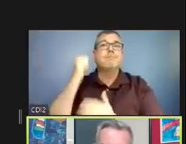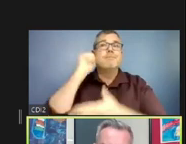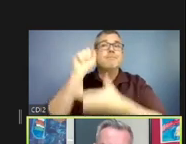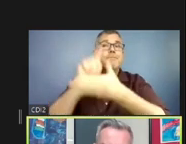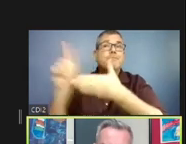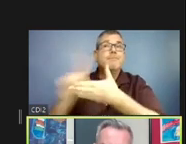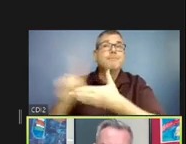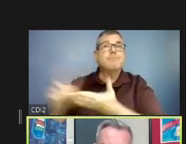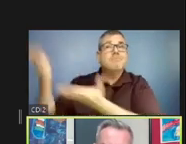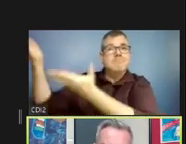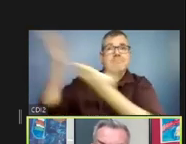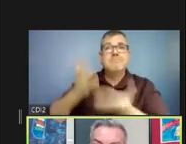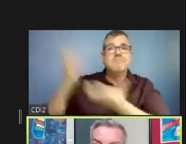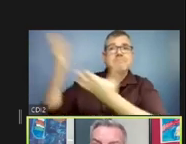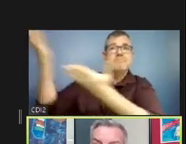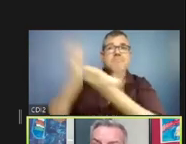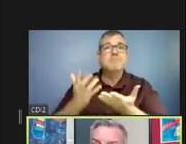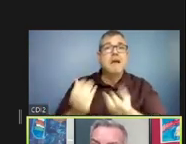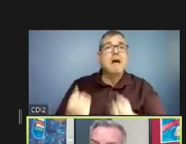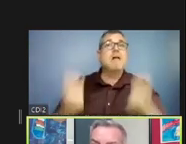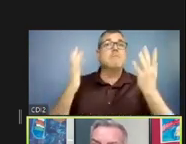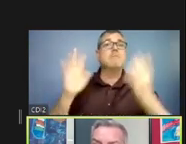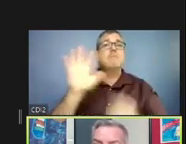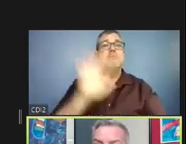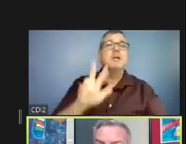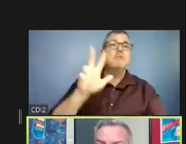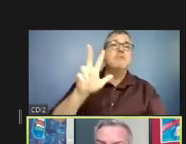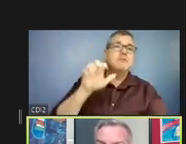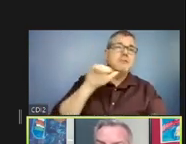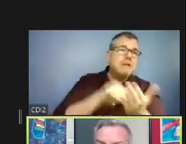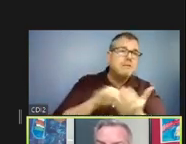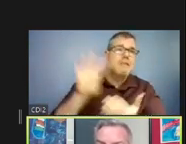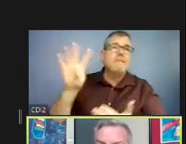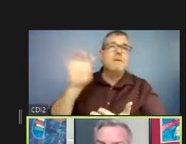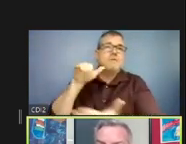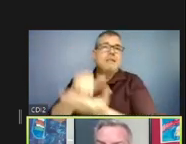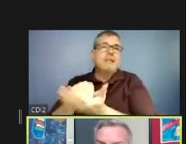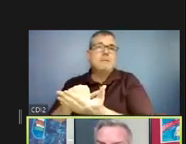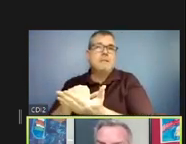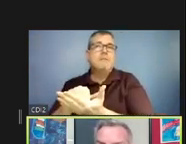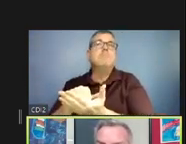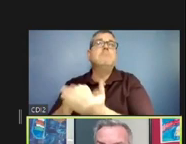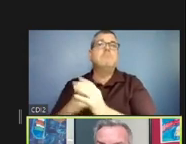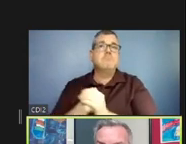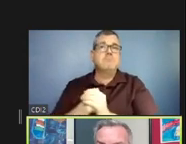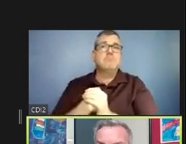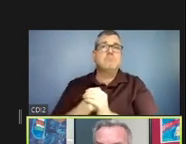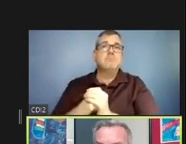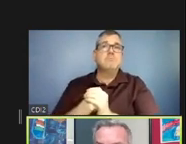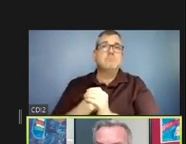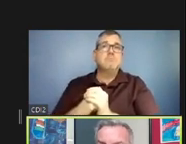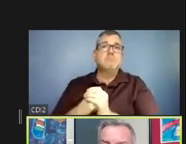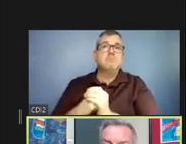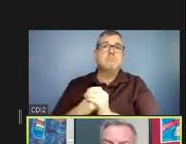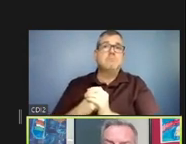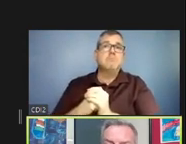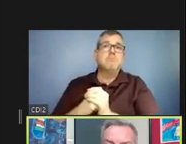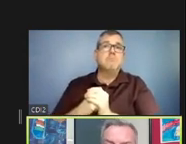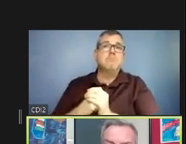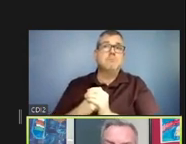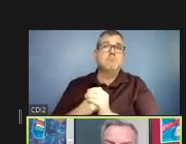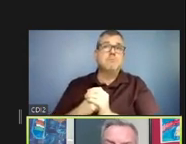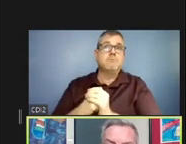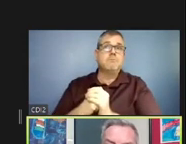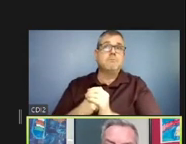doses. So I'm checking my calendar. We may not meet the 4 million doses for the end of January, but that's about the rate that they're coming